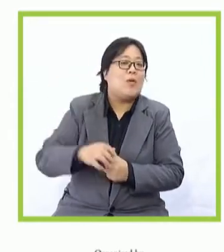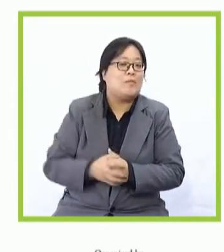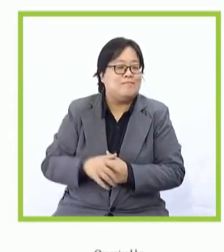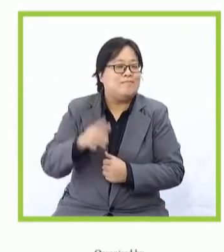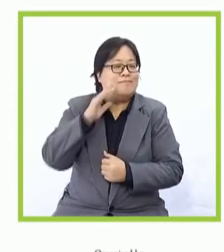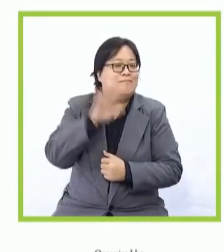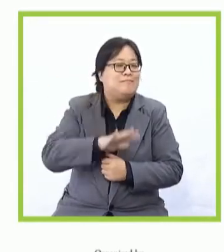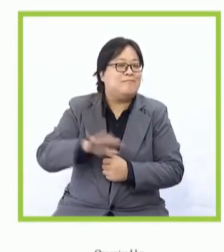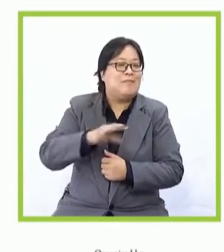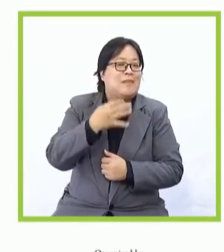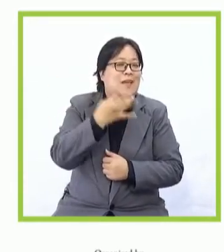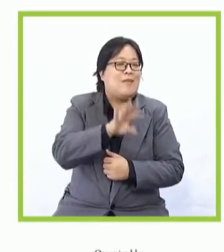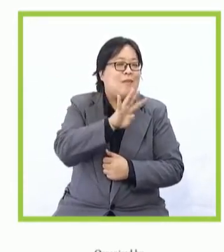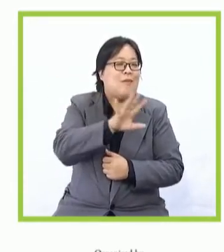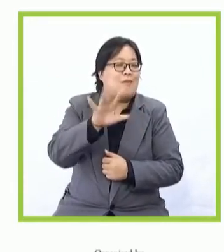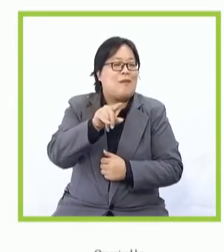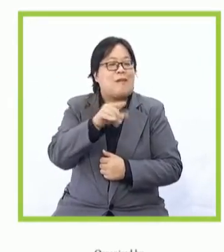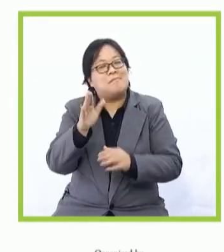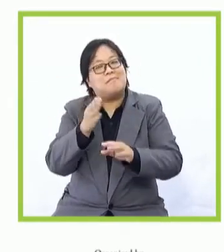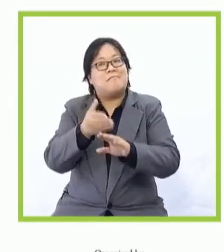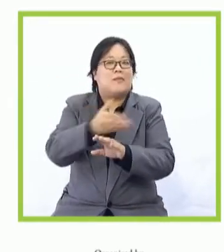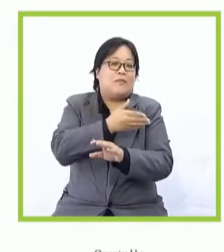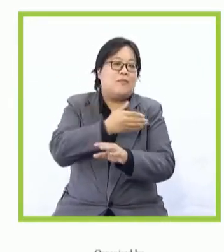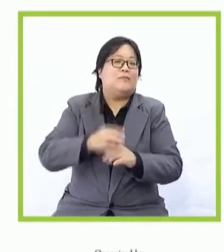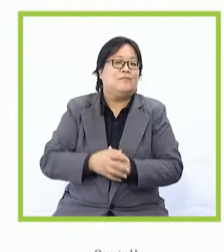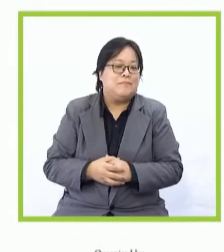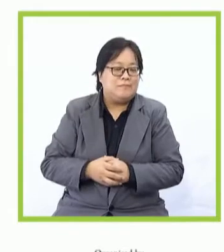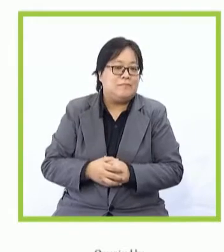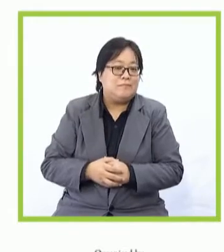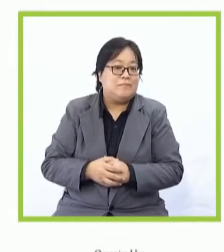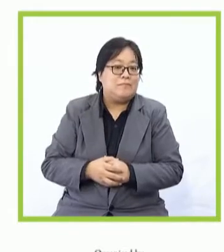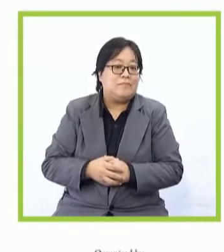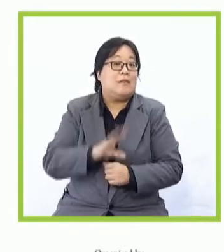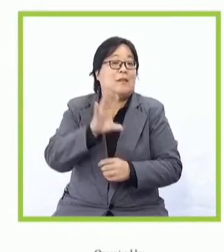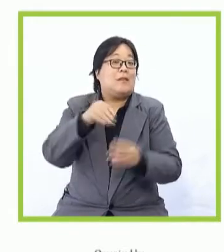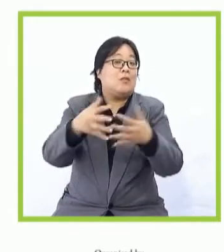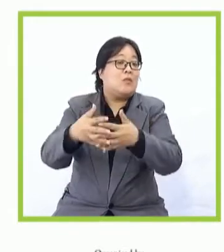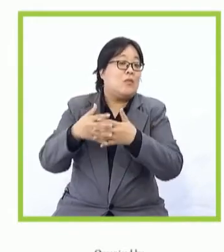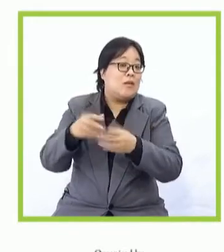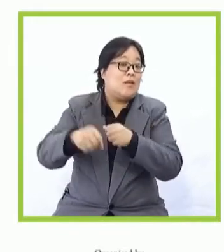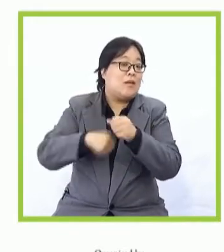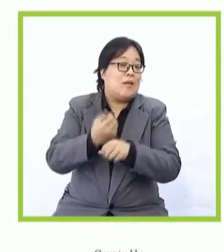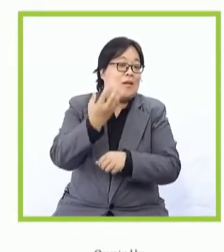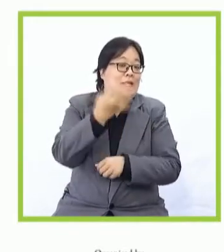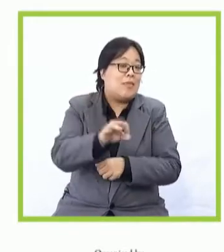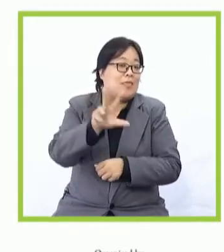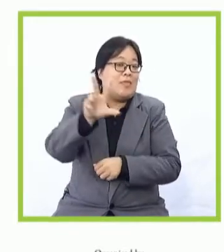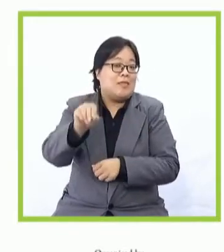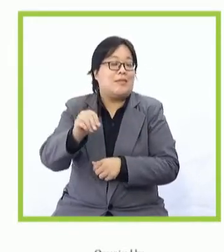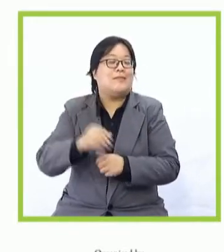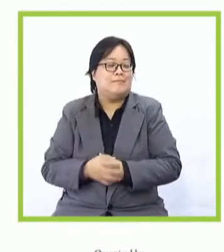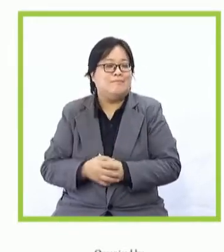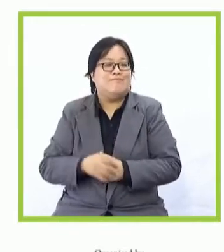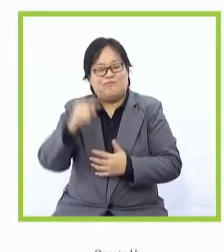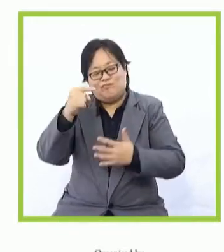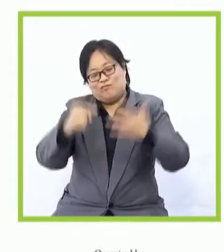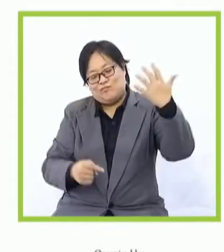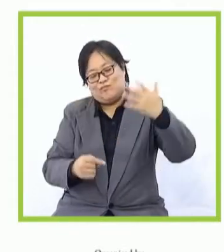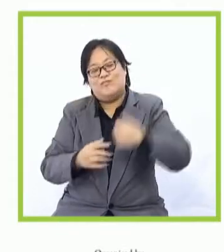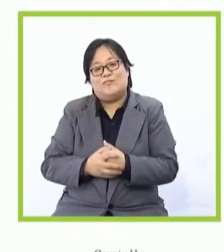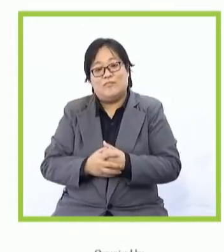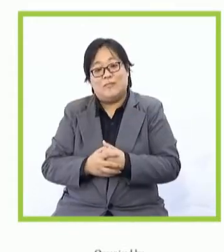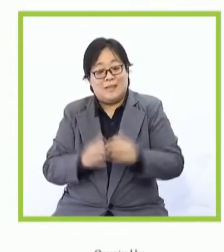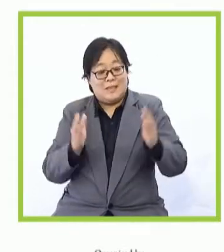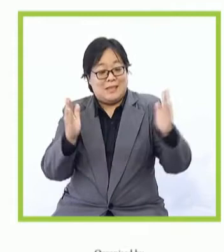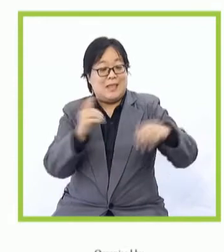about 1945 or before, and it includes the US from the 1930s, amongst others. And in most cases, that